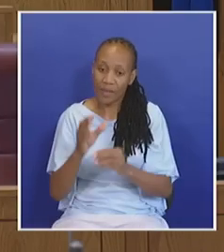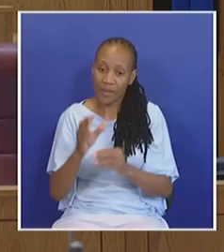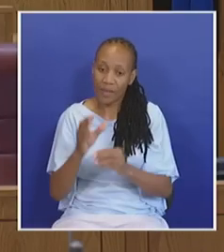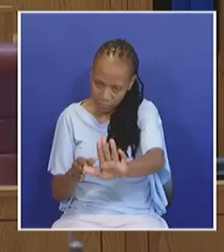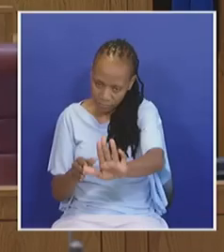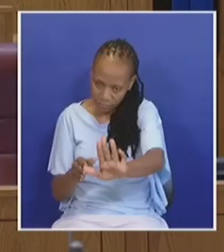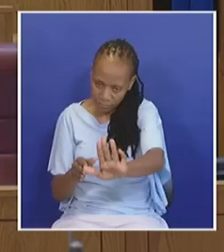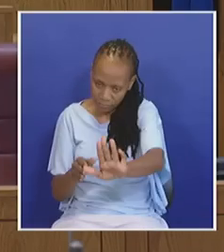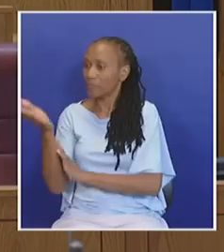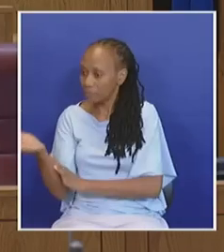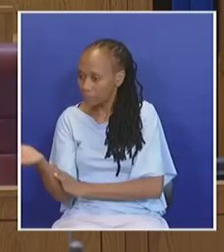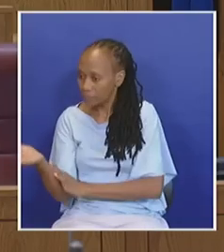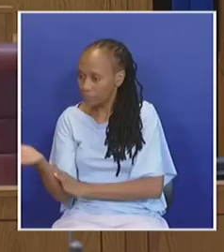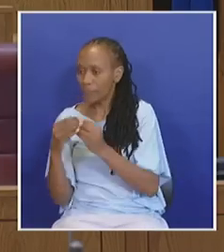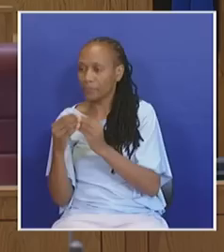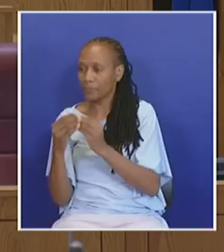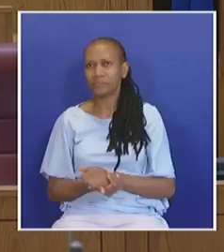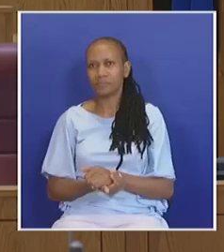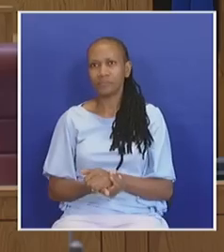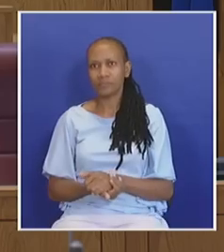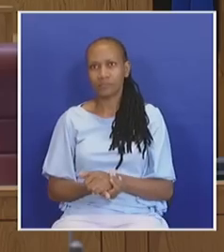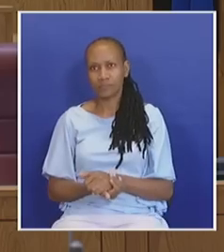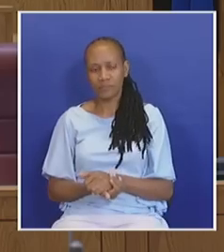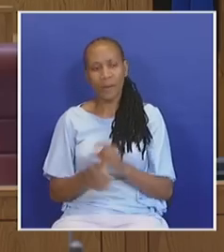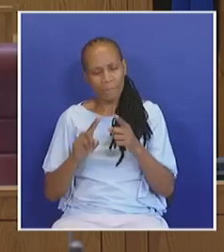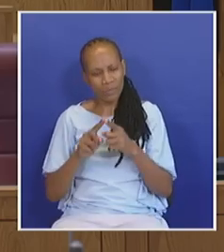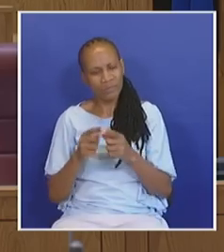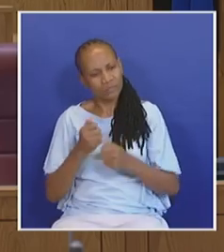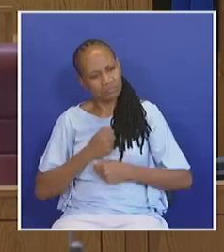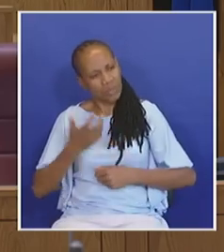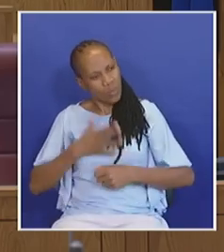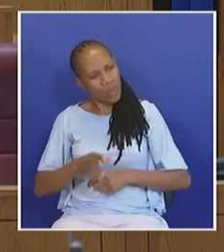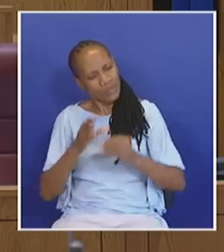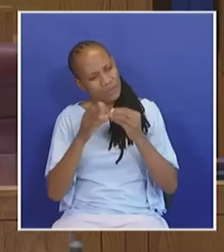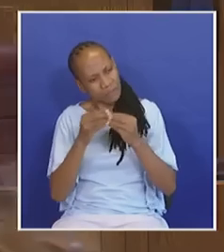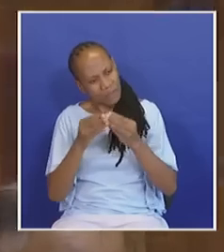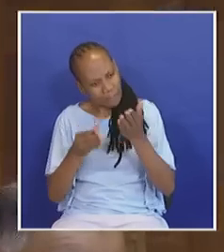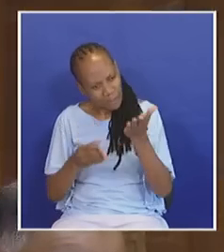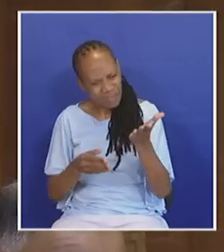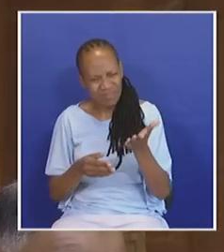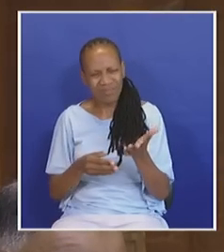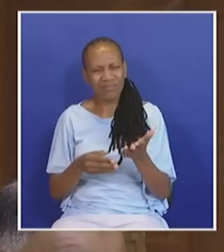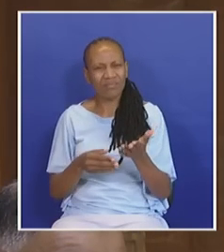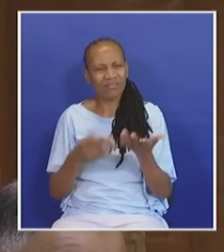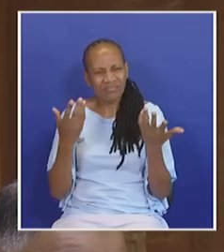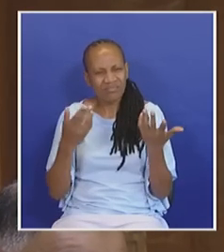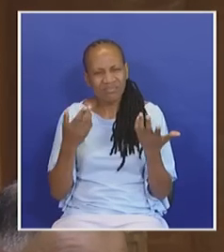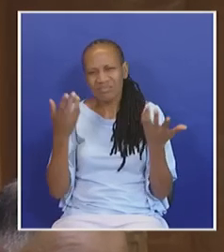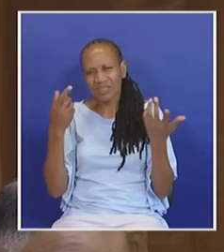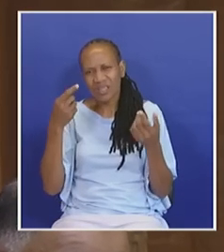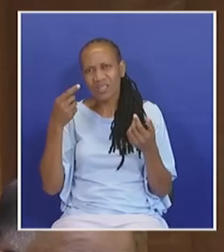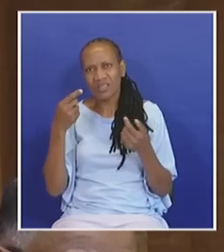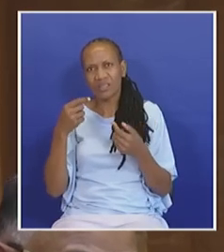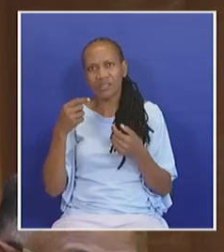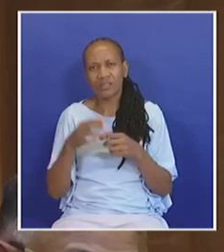Chair, with a point of order, I would like the Honorable Dlamini not to make assumptions, as her assumptions